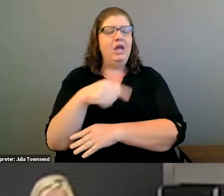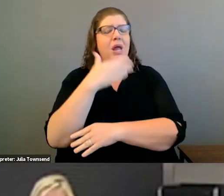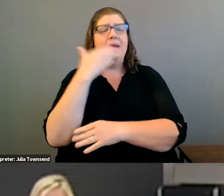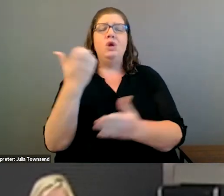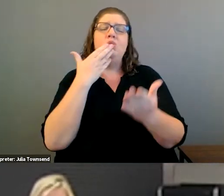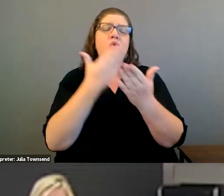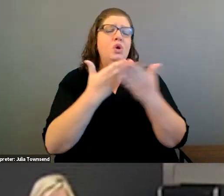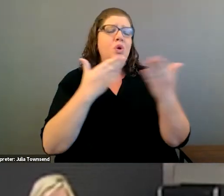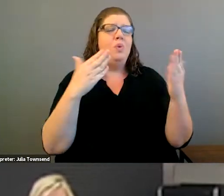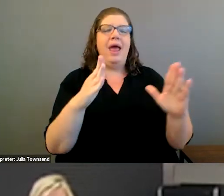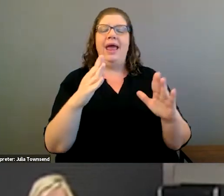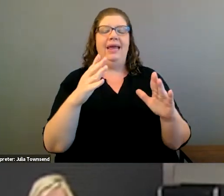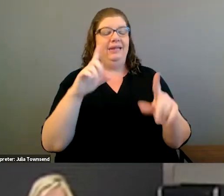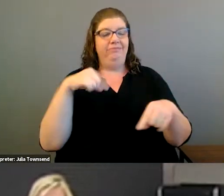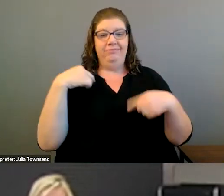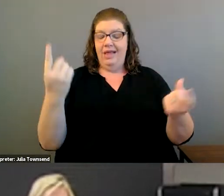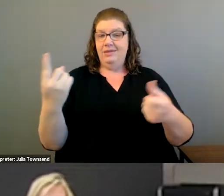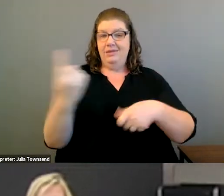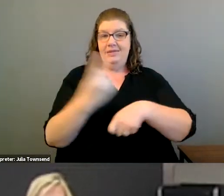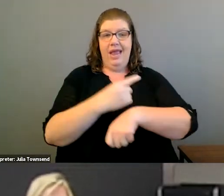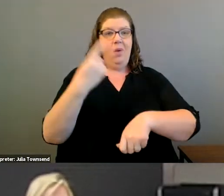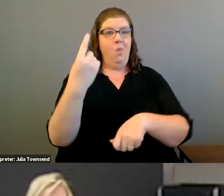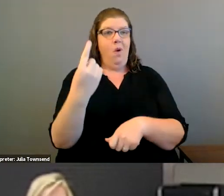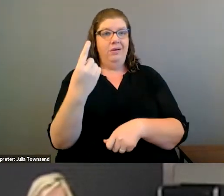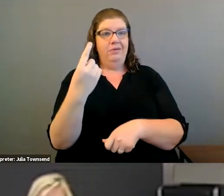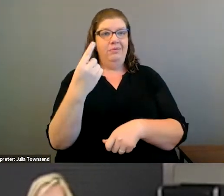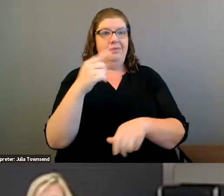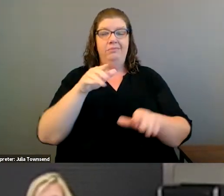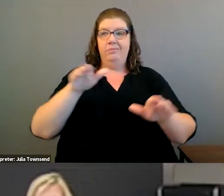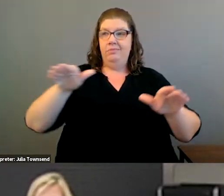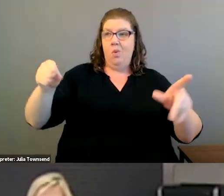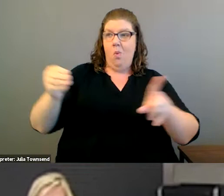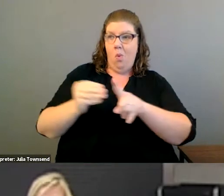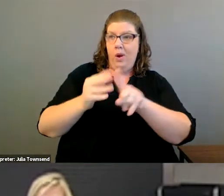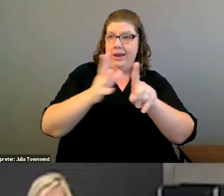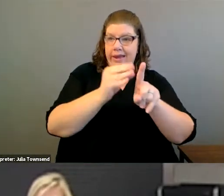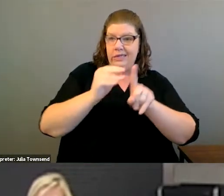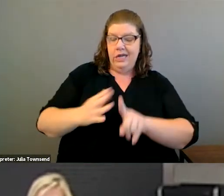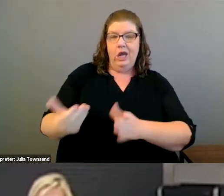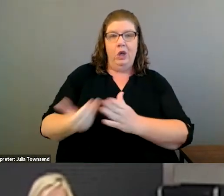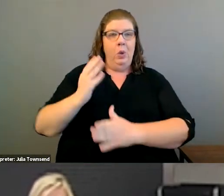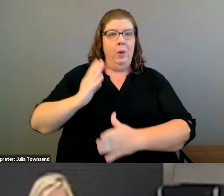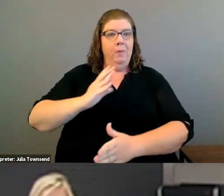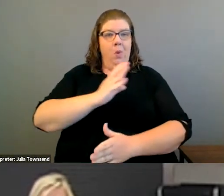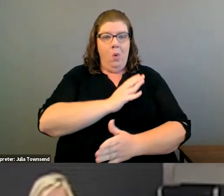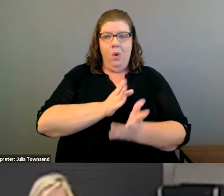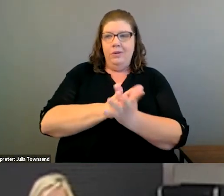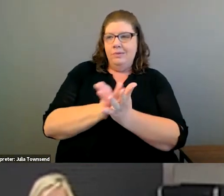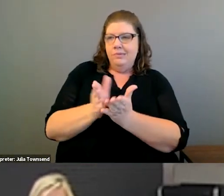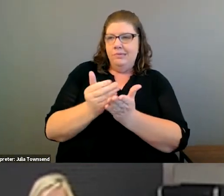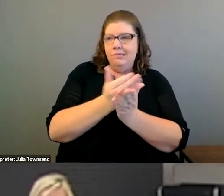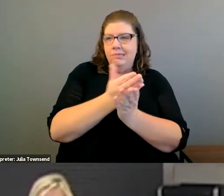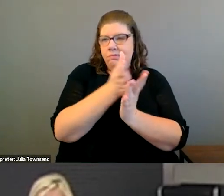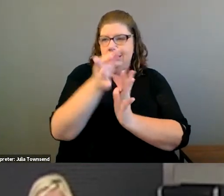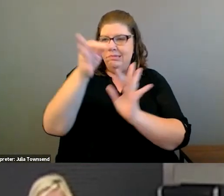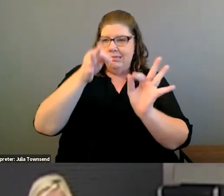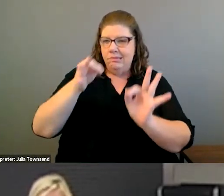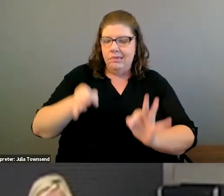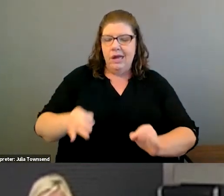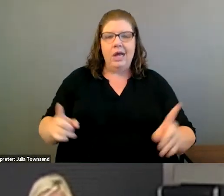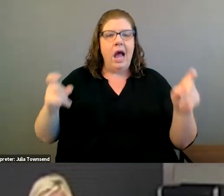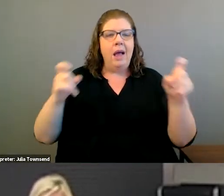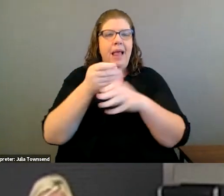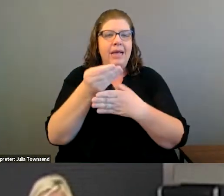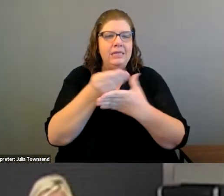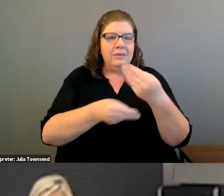and even from day one, orienting new board members on sort of the ins and outs of this complex budget. So